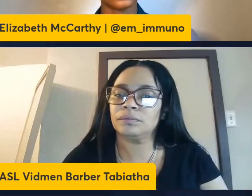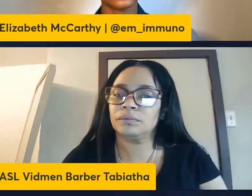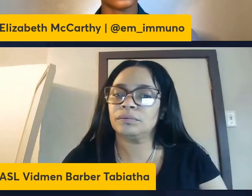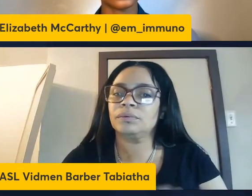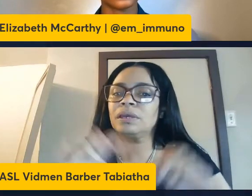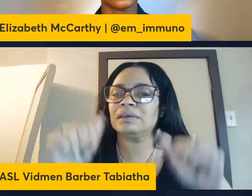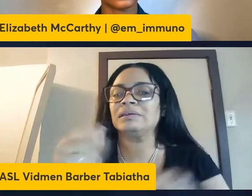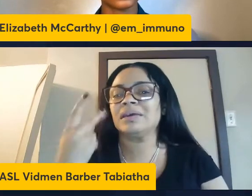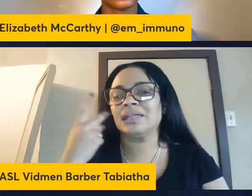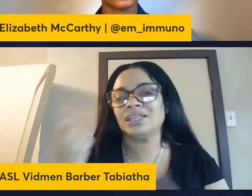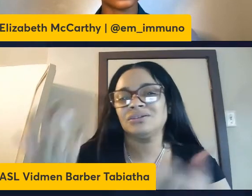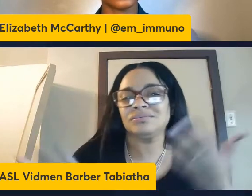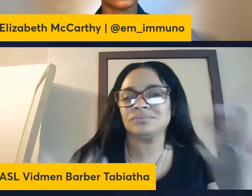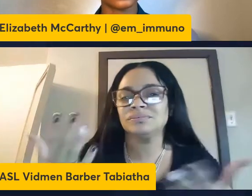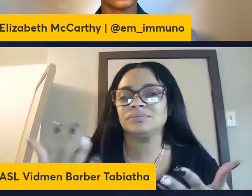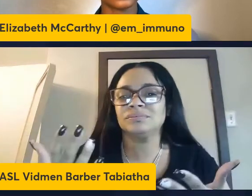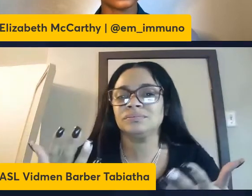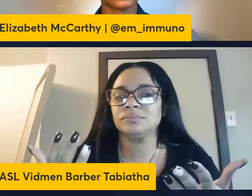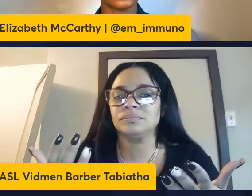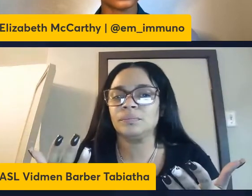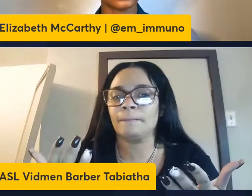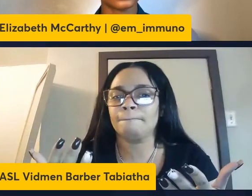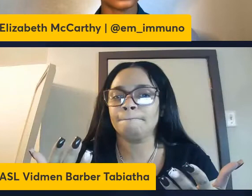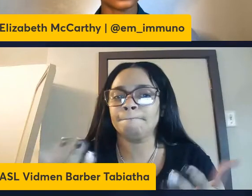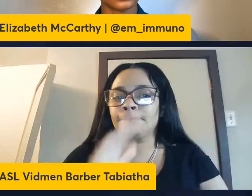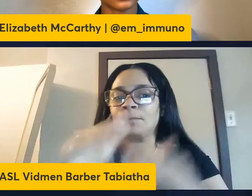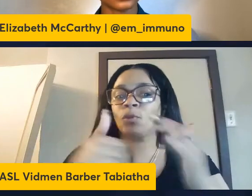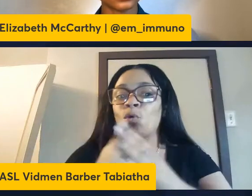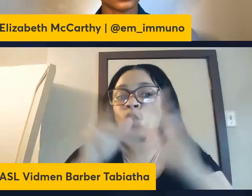look as I described the R